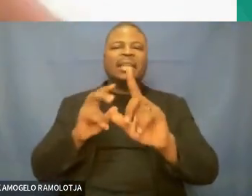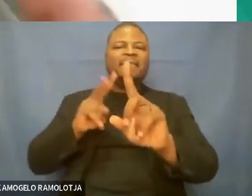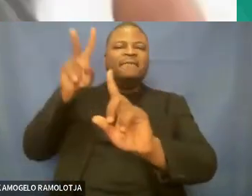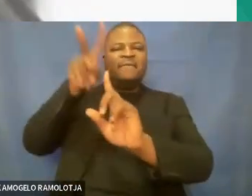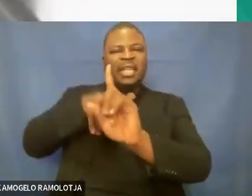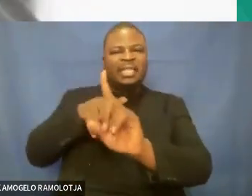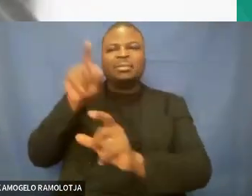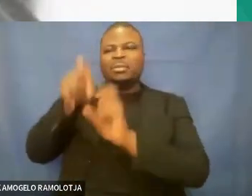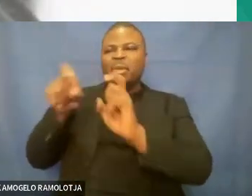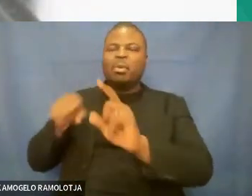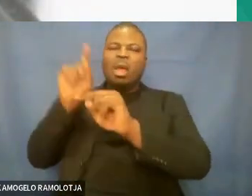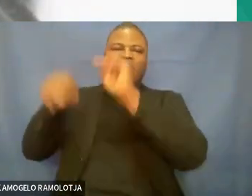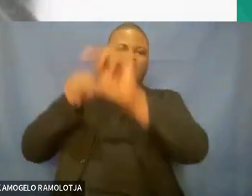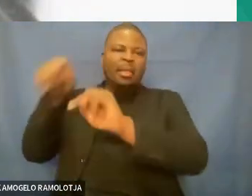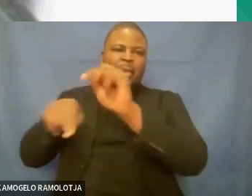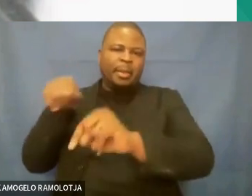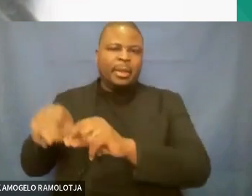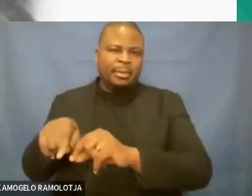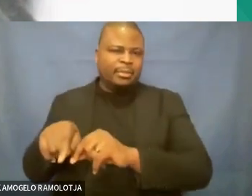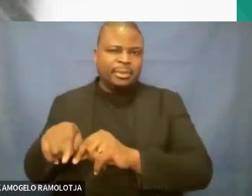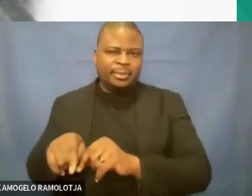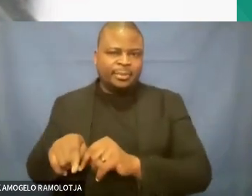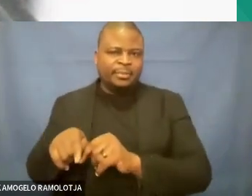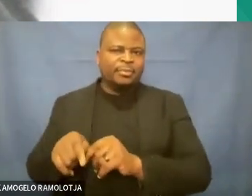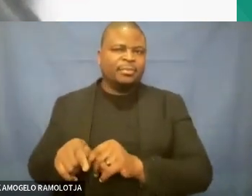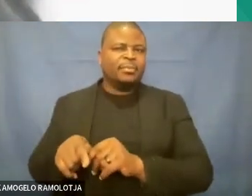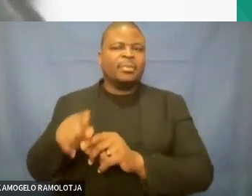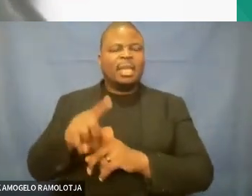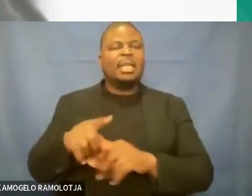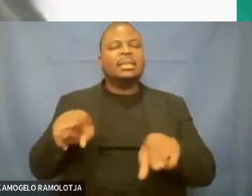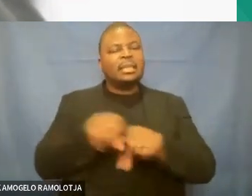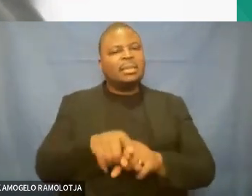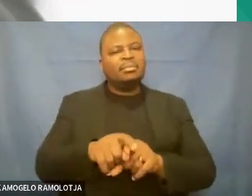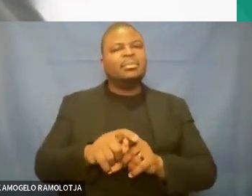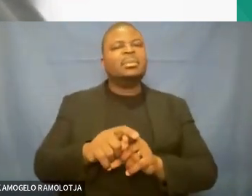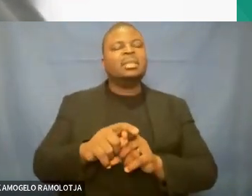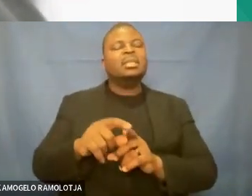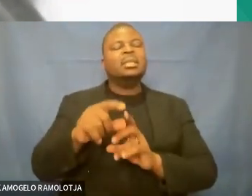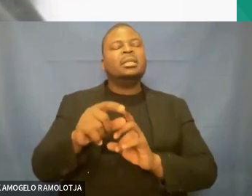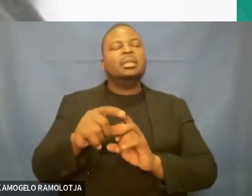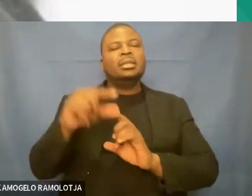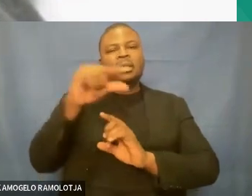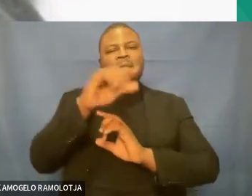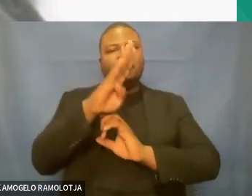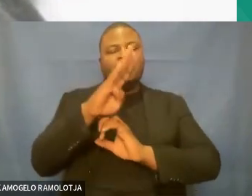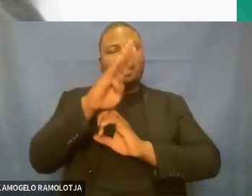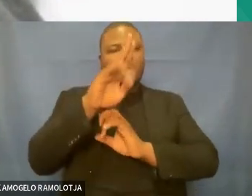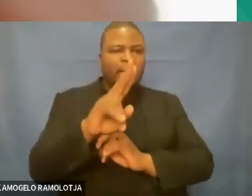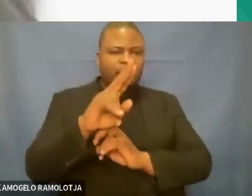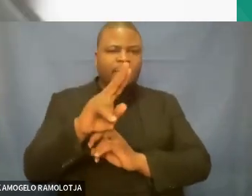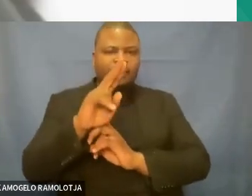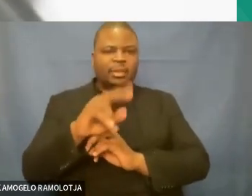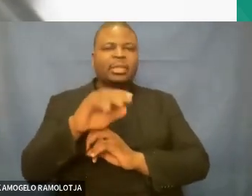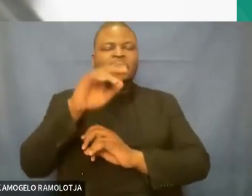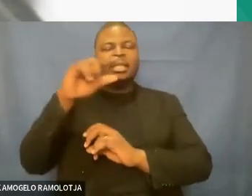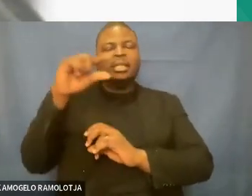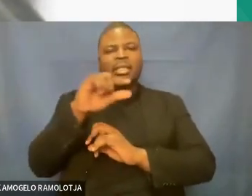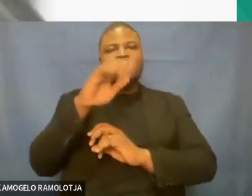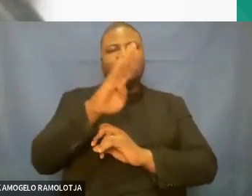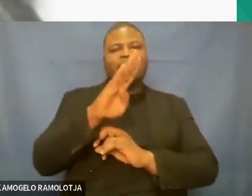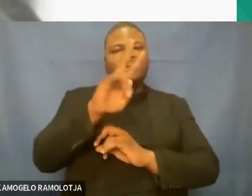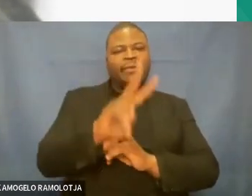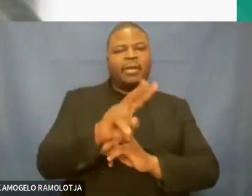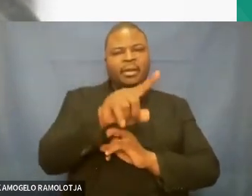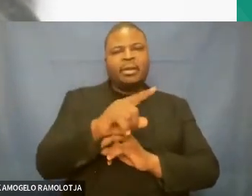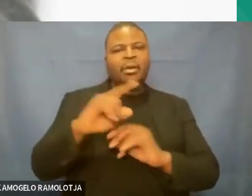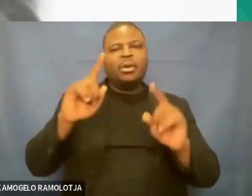marginalized. You don't only look at the victims of gender-based violence. You go deep and ask yourself whether by dealing with those